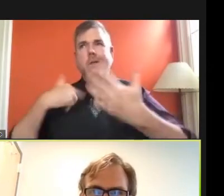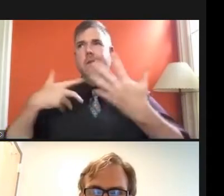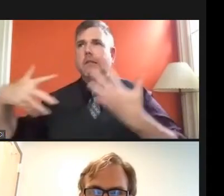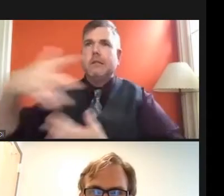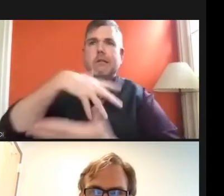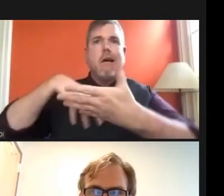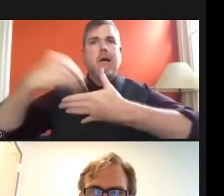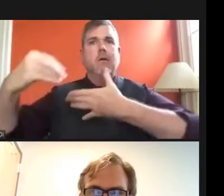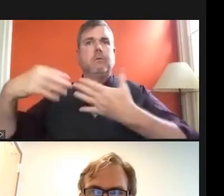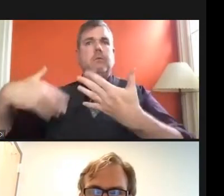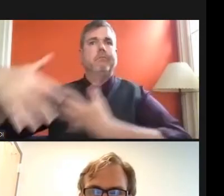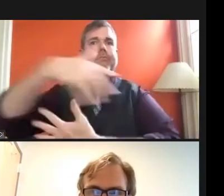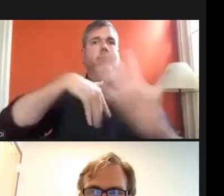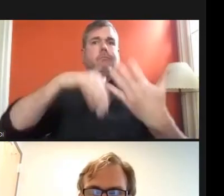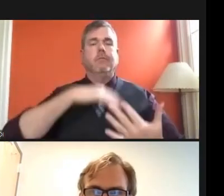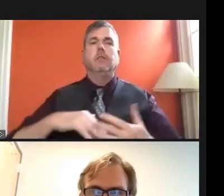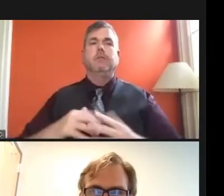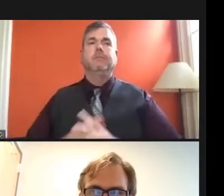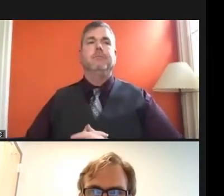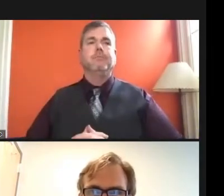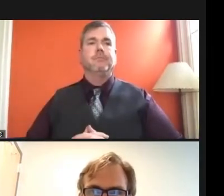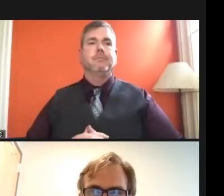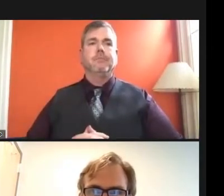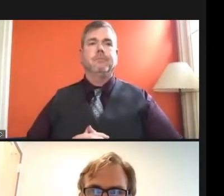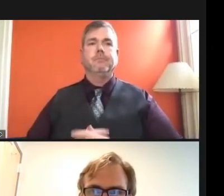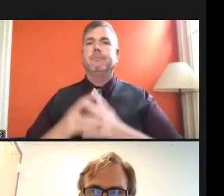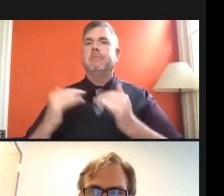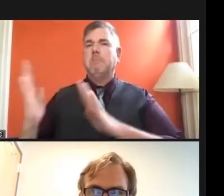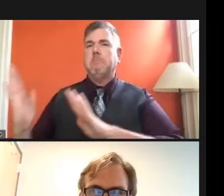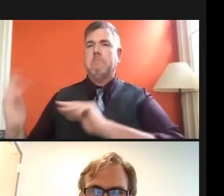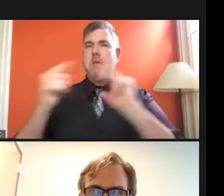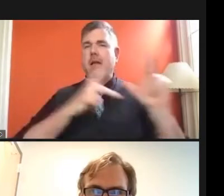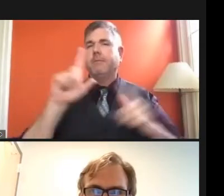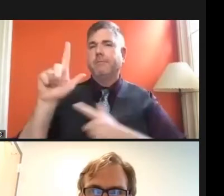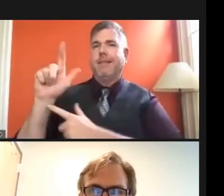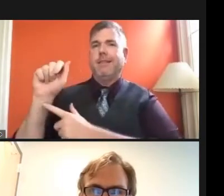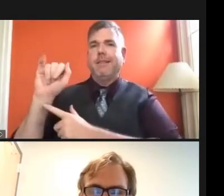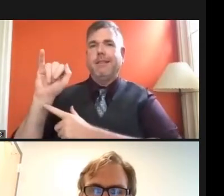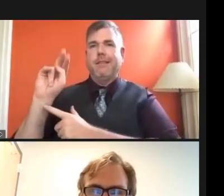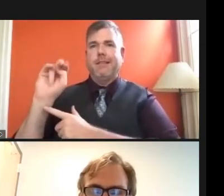Well, you mentioned the phrase, now is the time to double down.